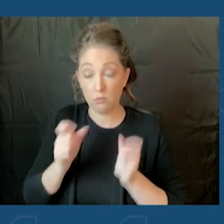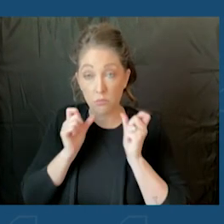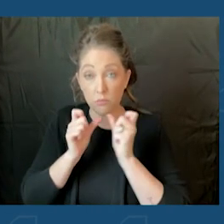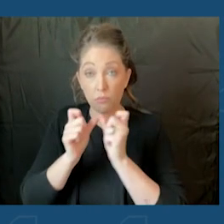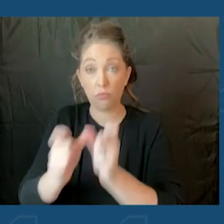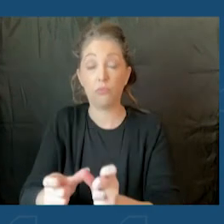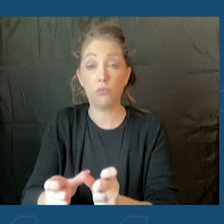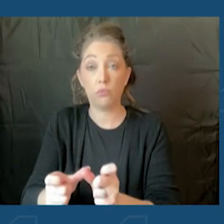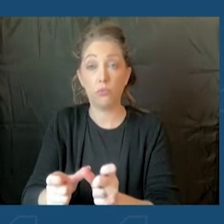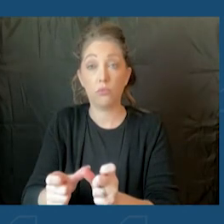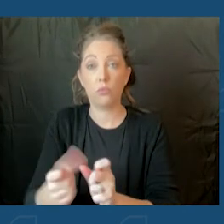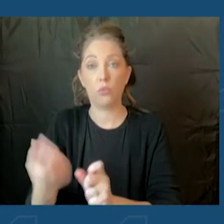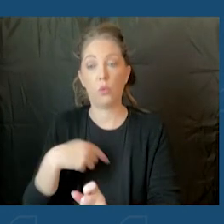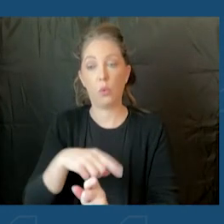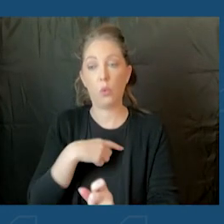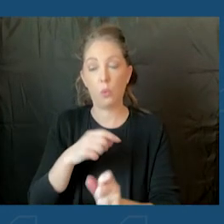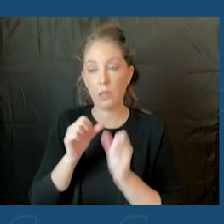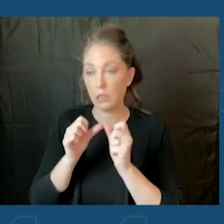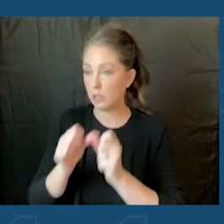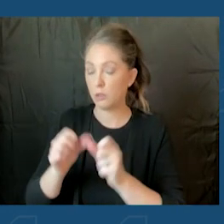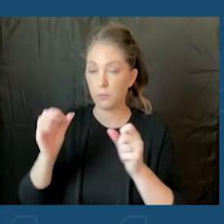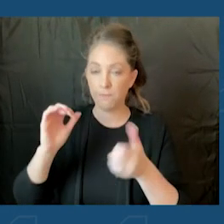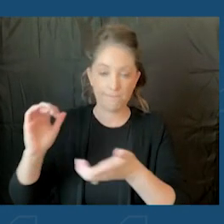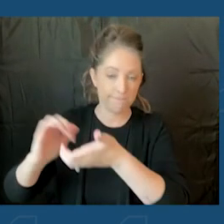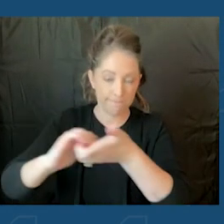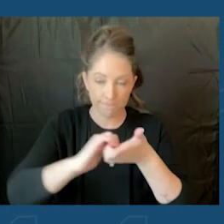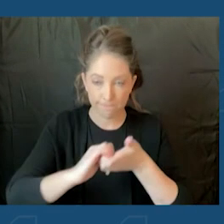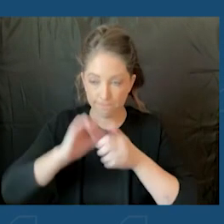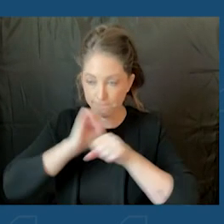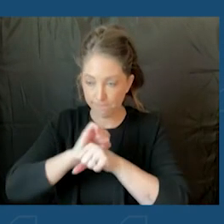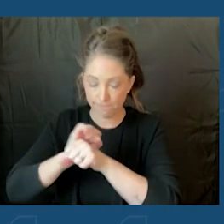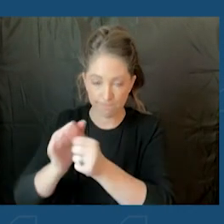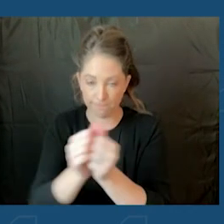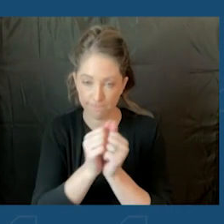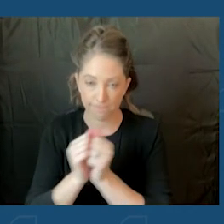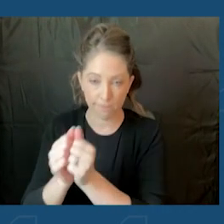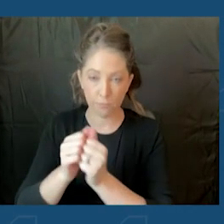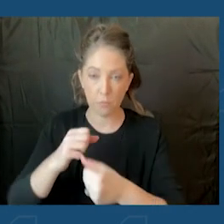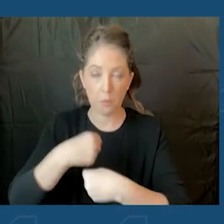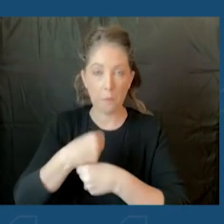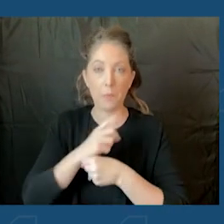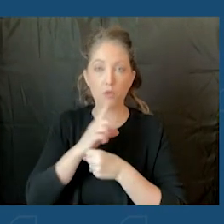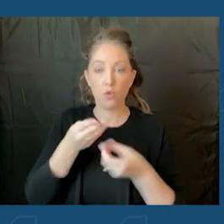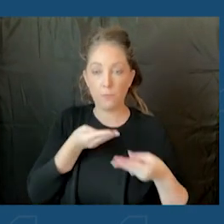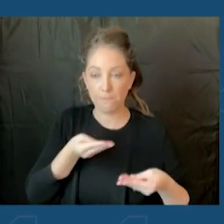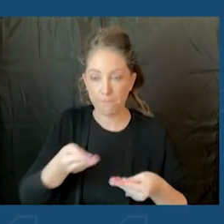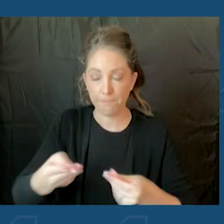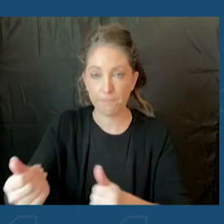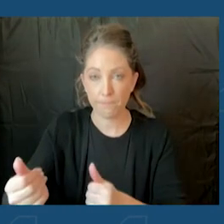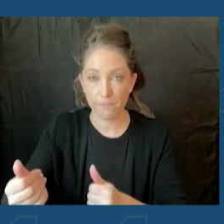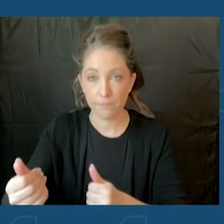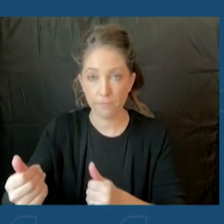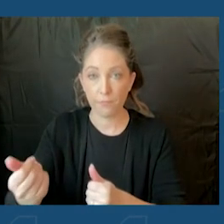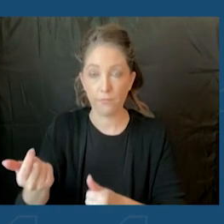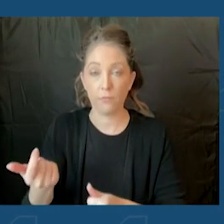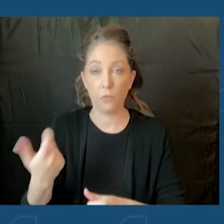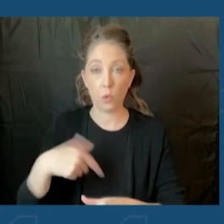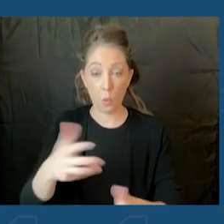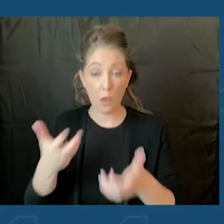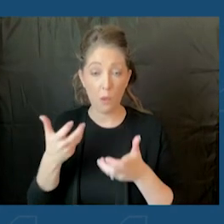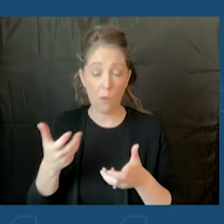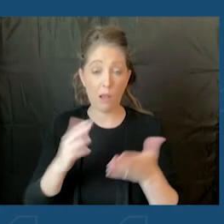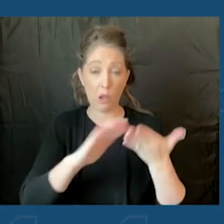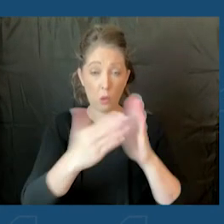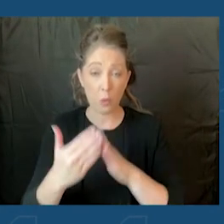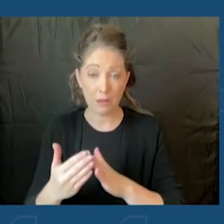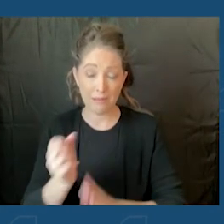sure that the process is streamlined and we remain in step to keep both our communities and our staff safe.